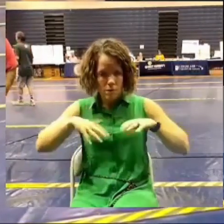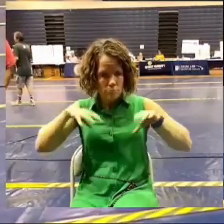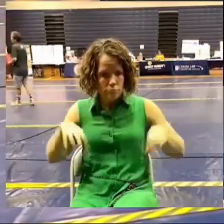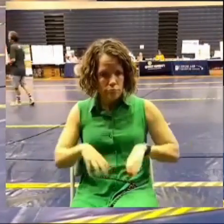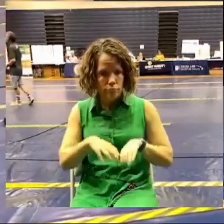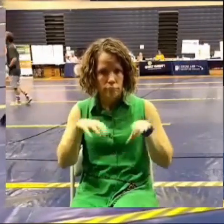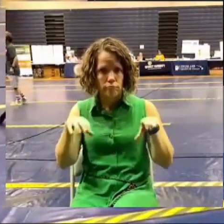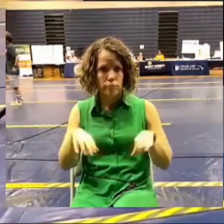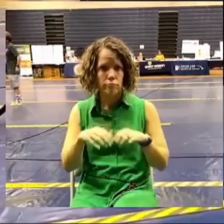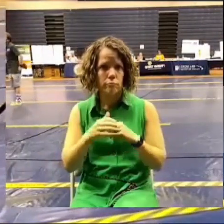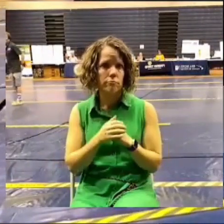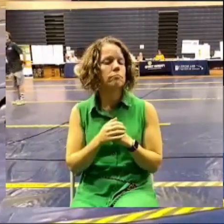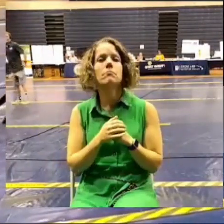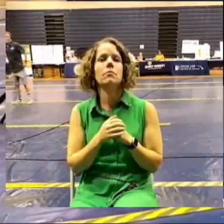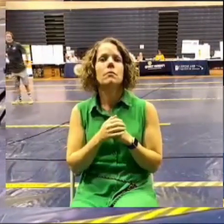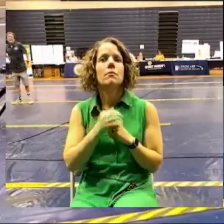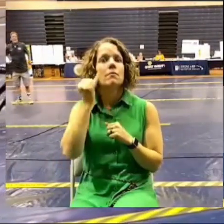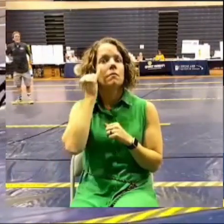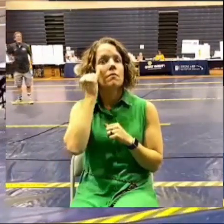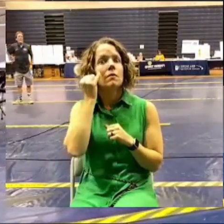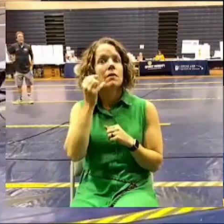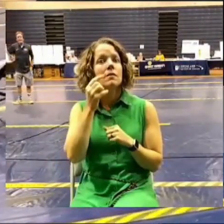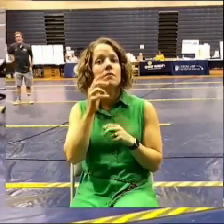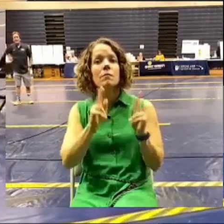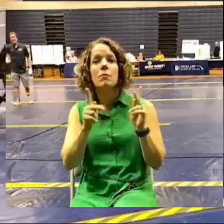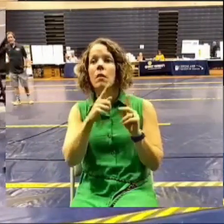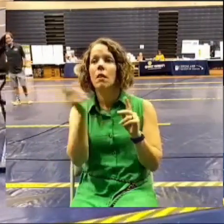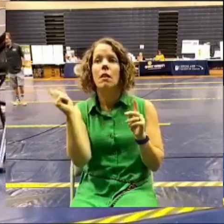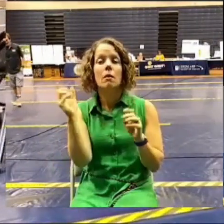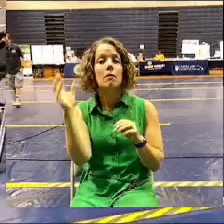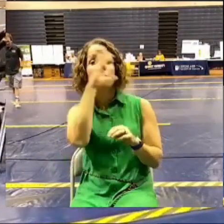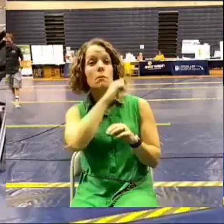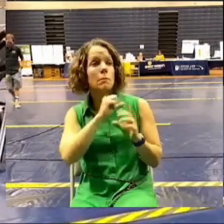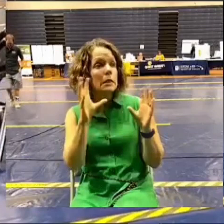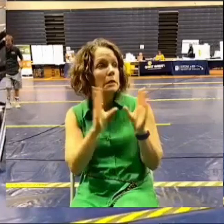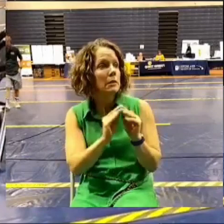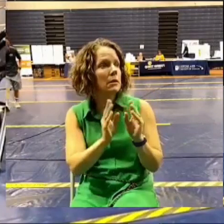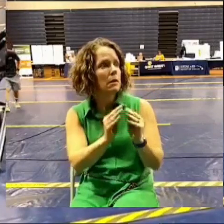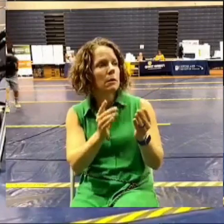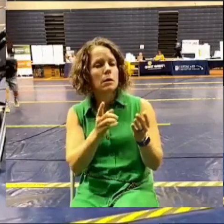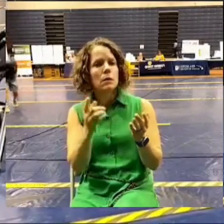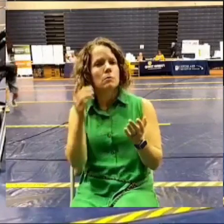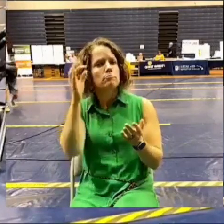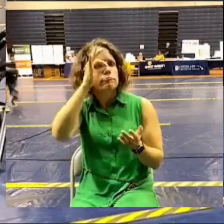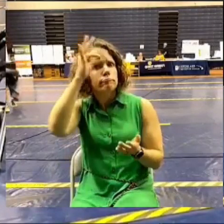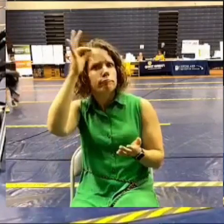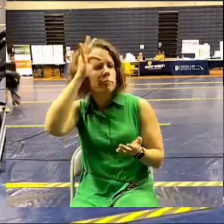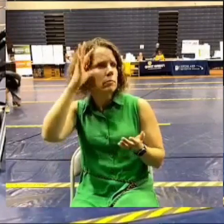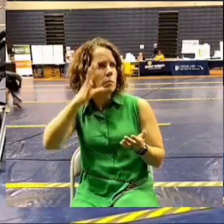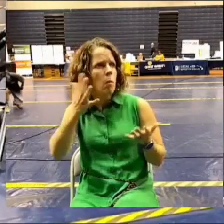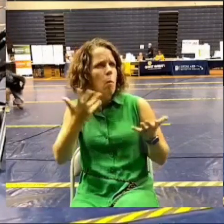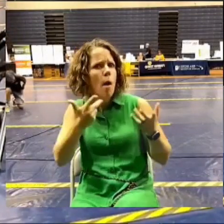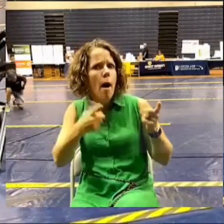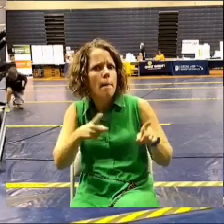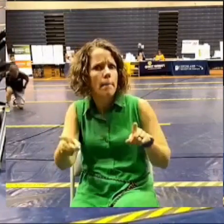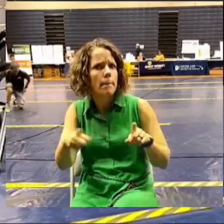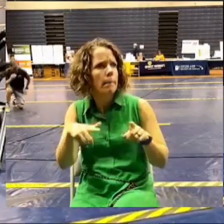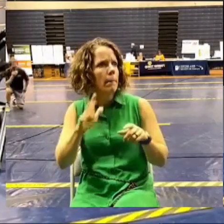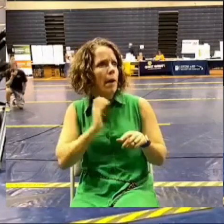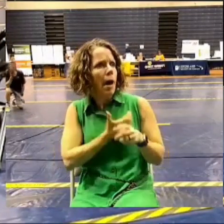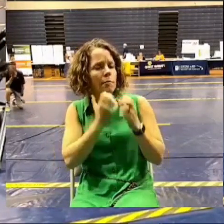being completely informed about what's happening. So I want to thank you for coming to these